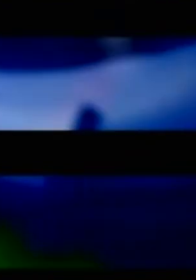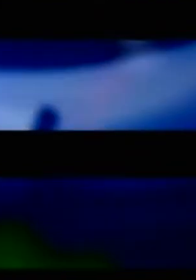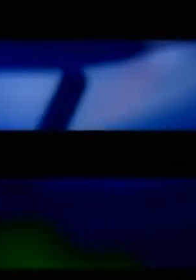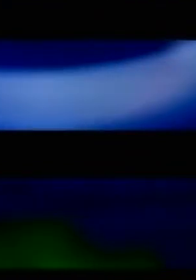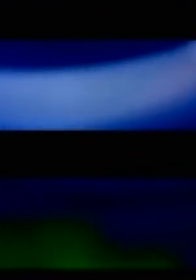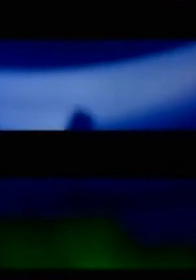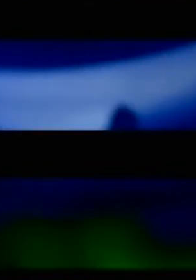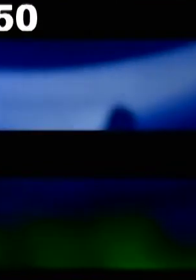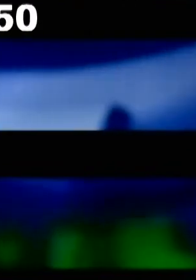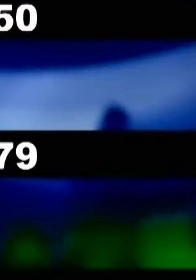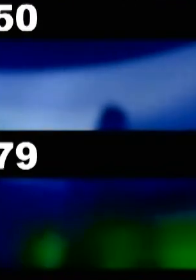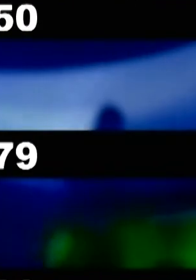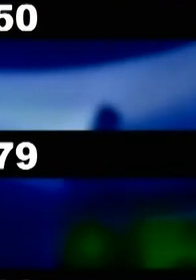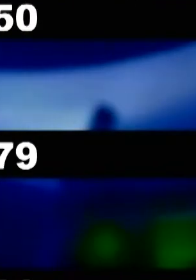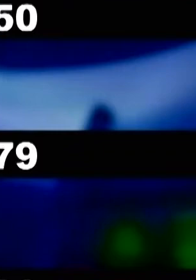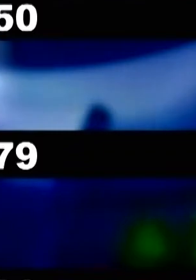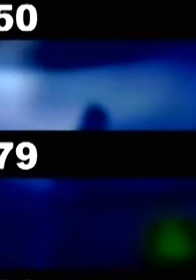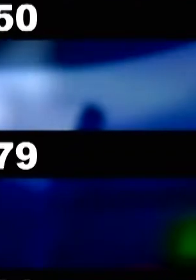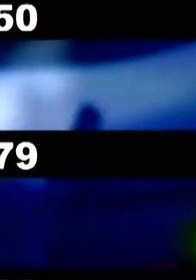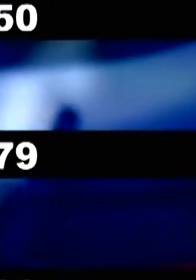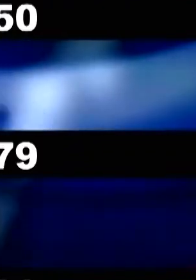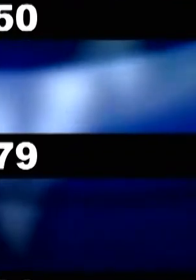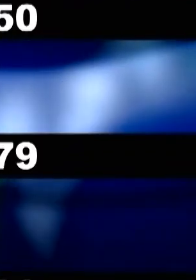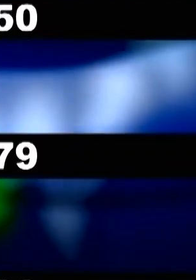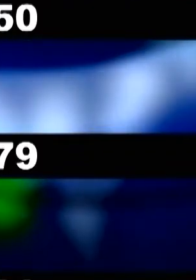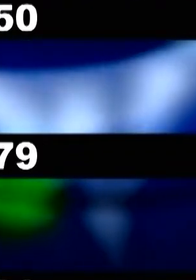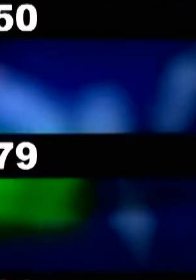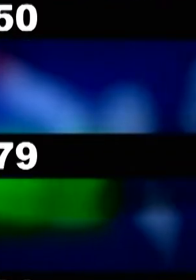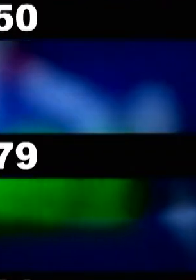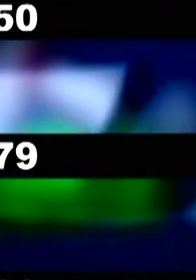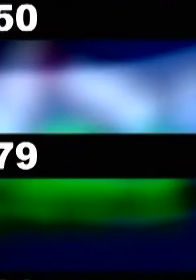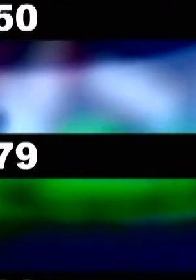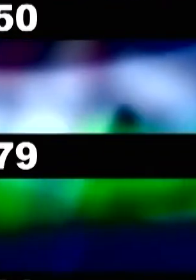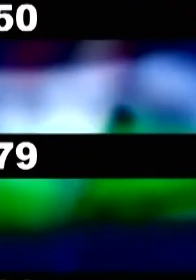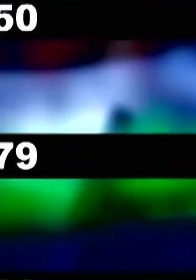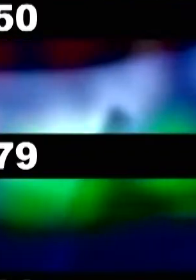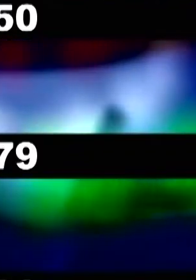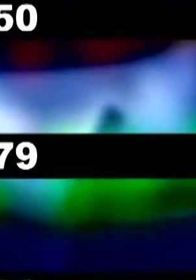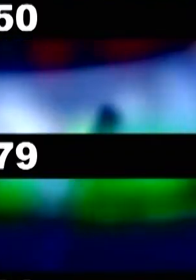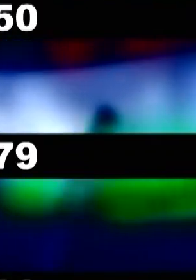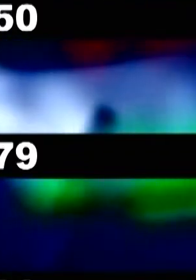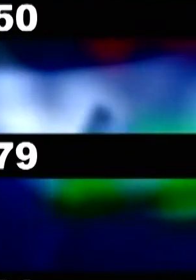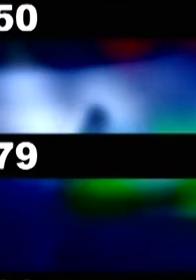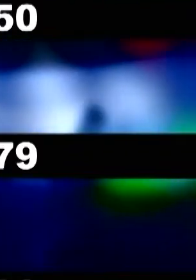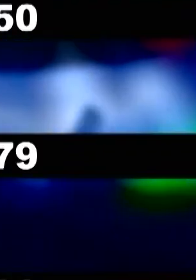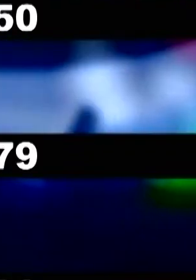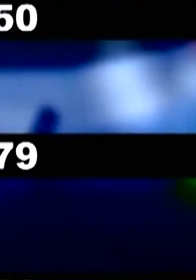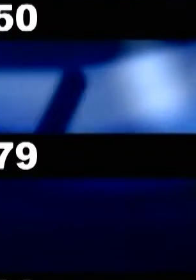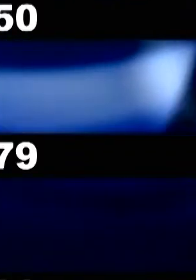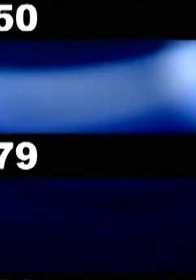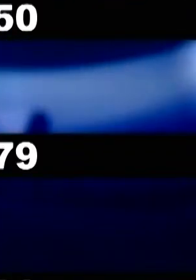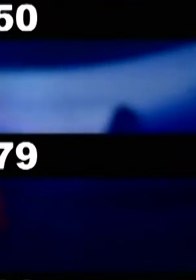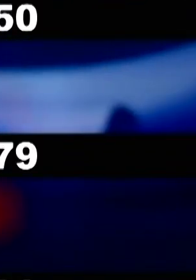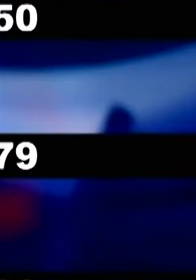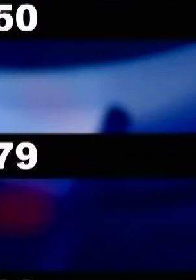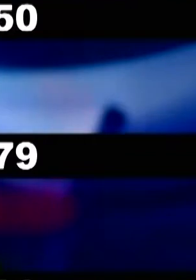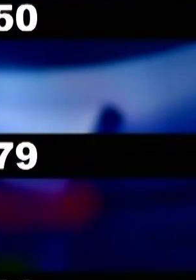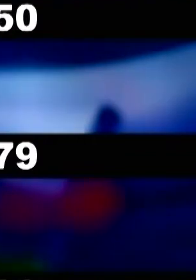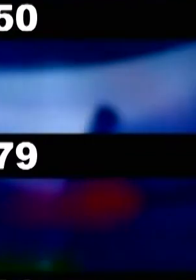shares. In Trinidad and Tobago, National Flour Mills Limited was the volume leader with